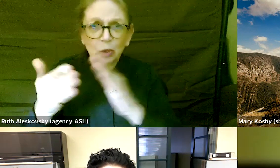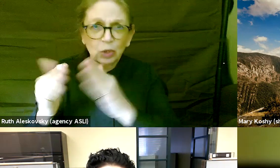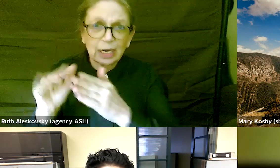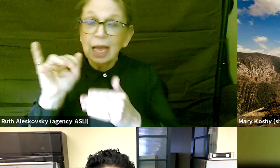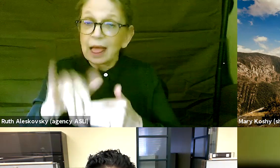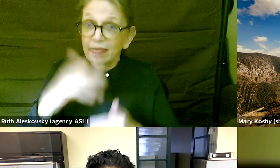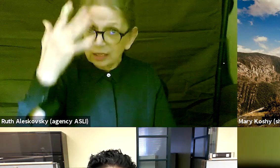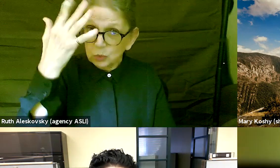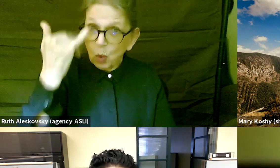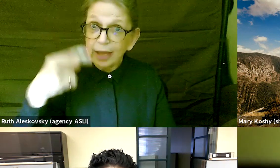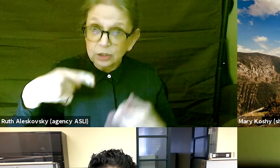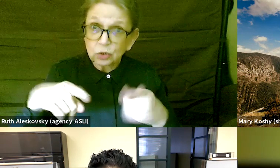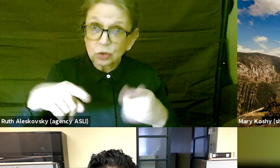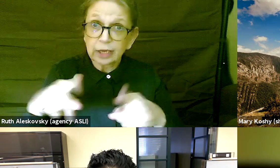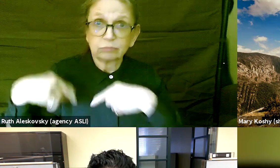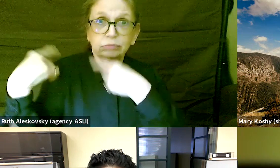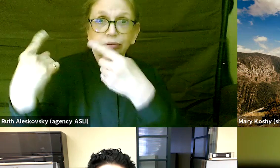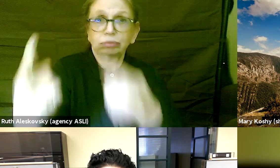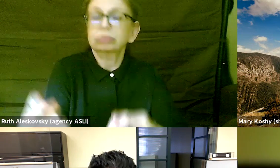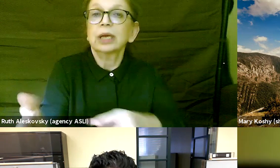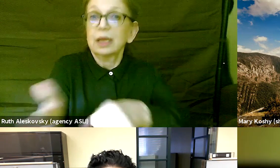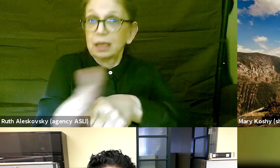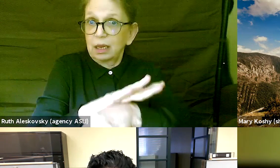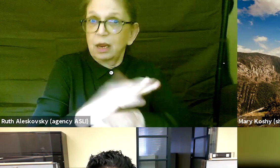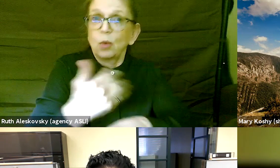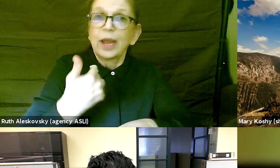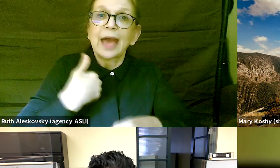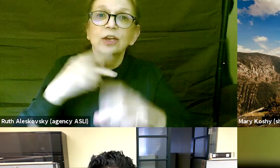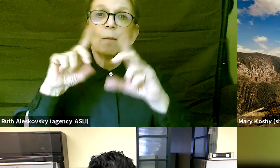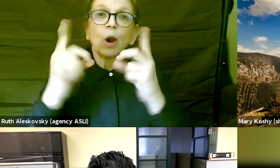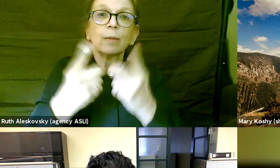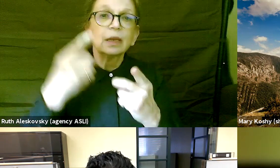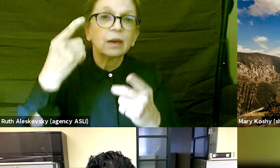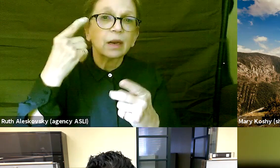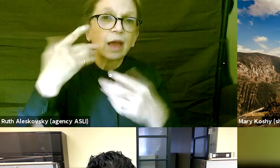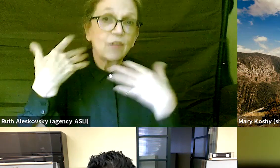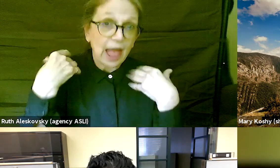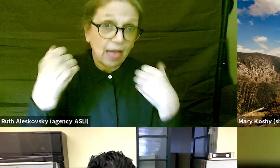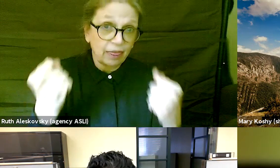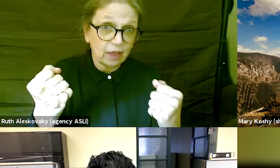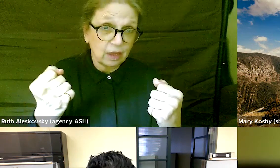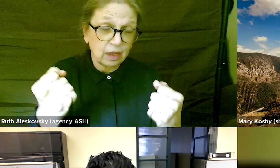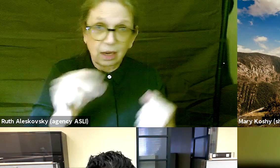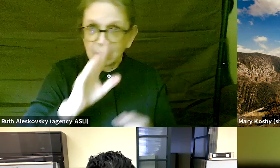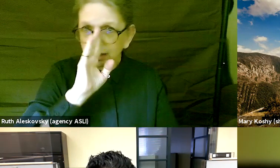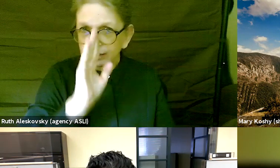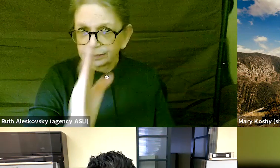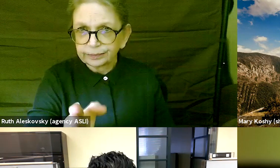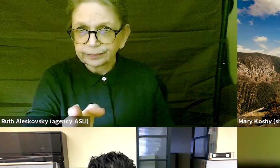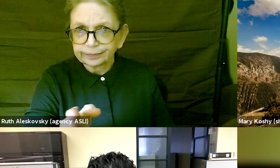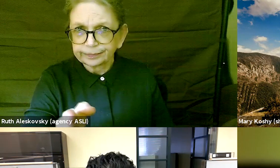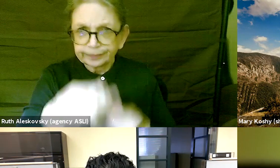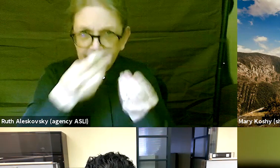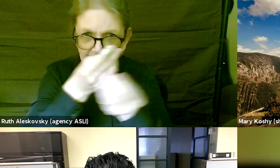we oftentimes have the Department of Health speak on the real information that